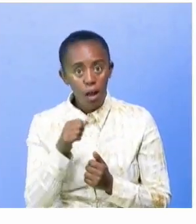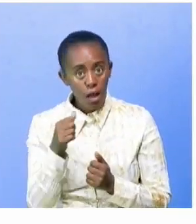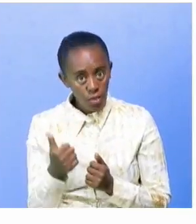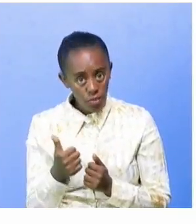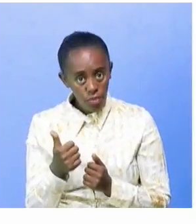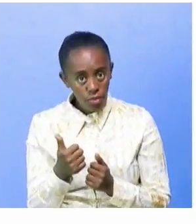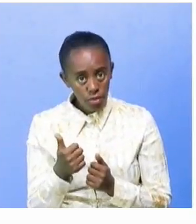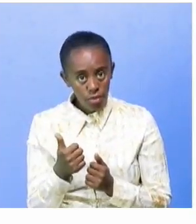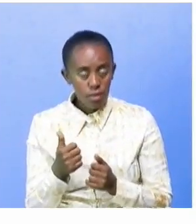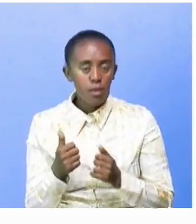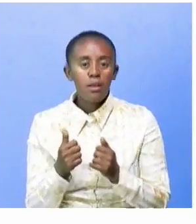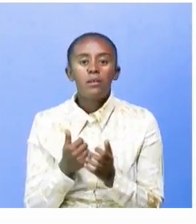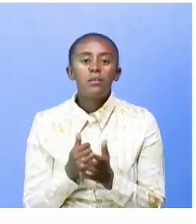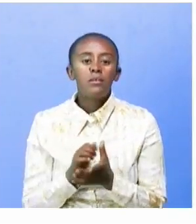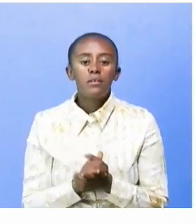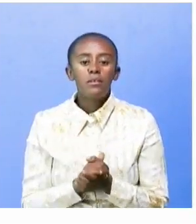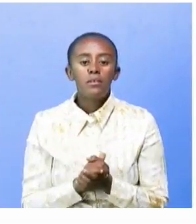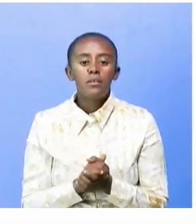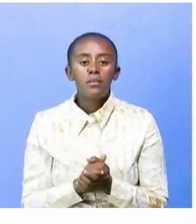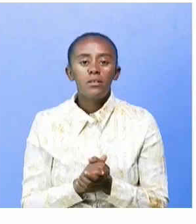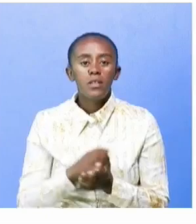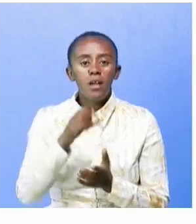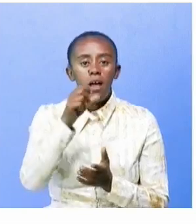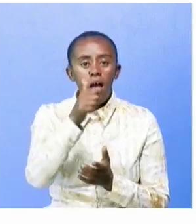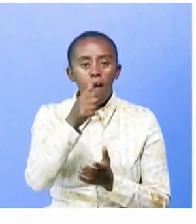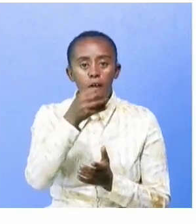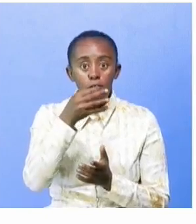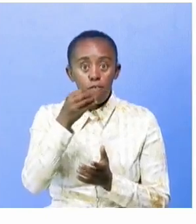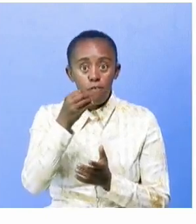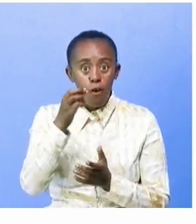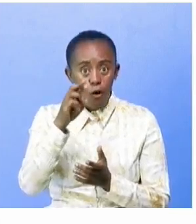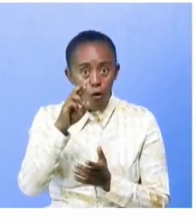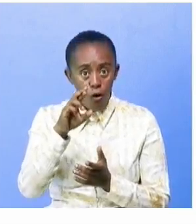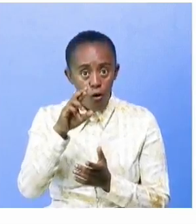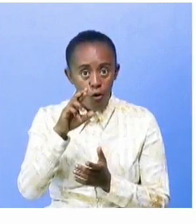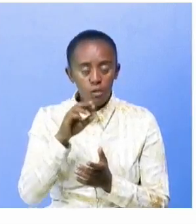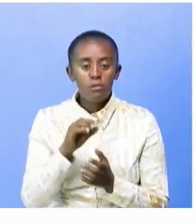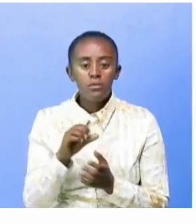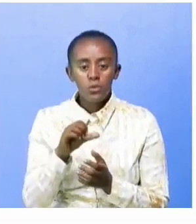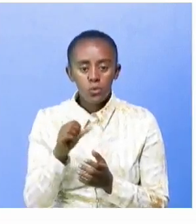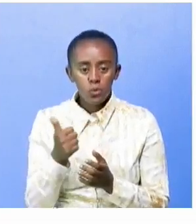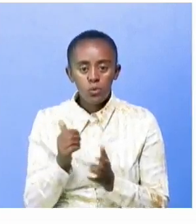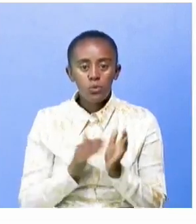Another sentence is aforementioned. Sorry, another